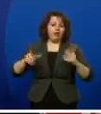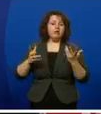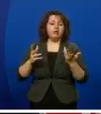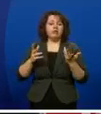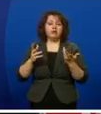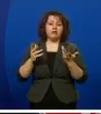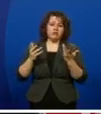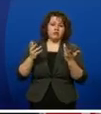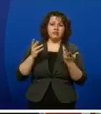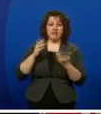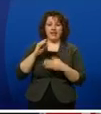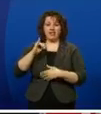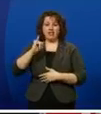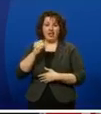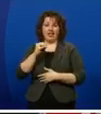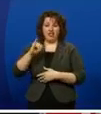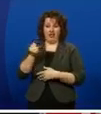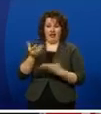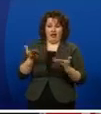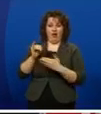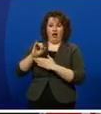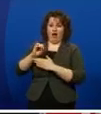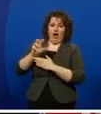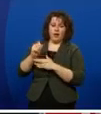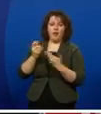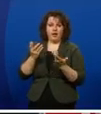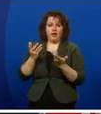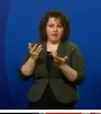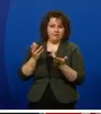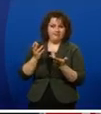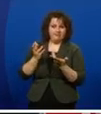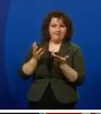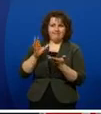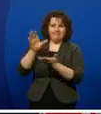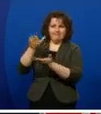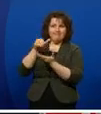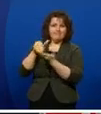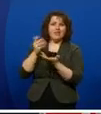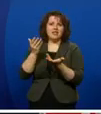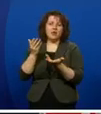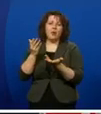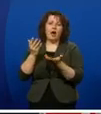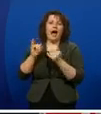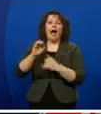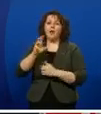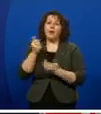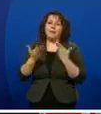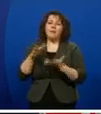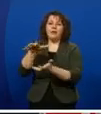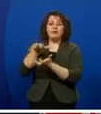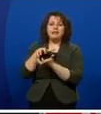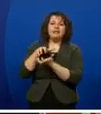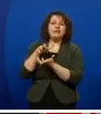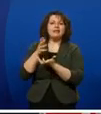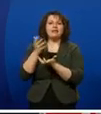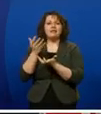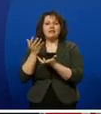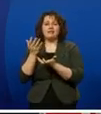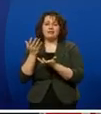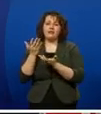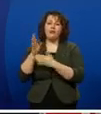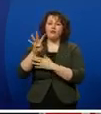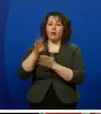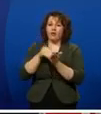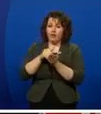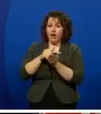minimal amounts of J&J in Iowa, with minimal amounts being allocated, Iowa may receive at least